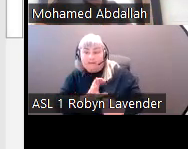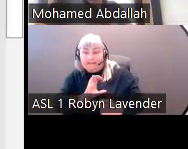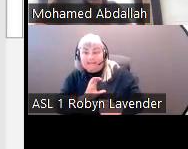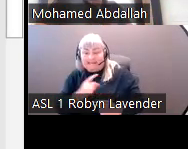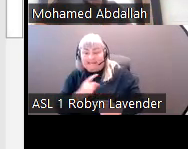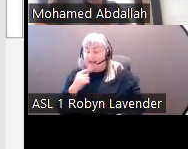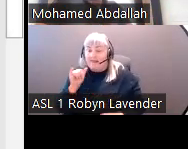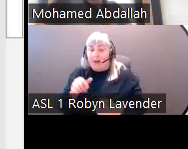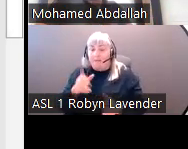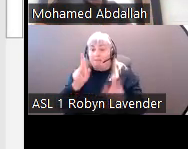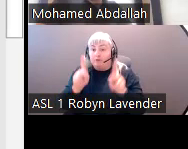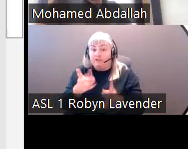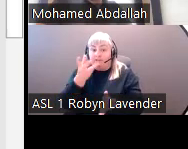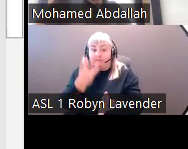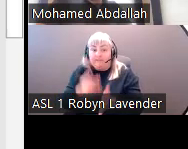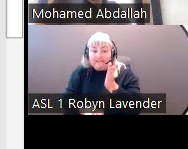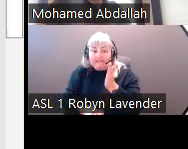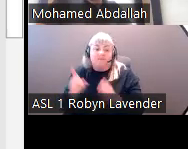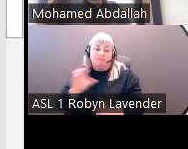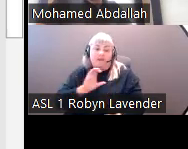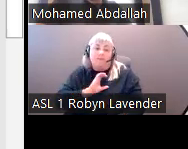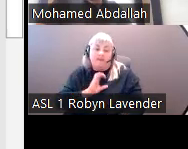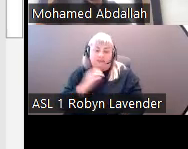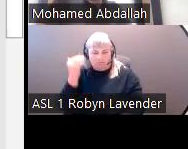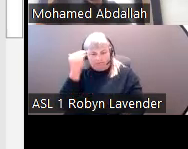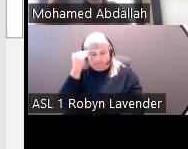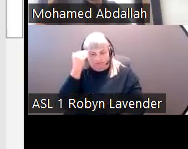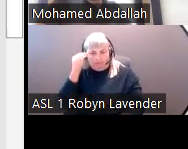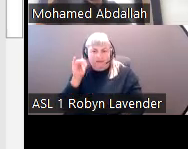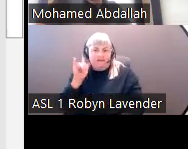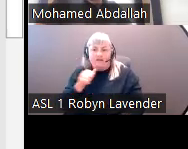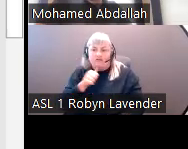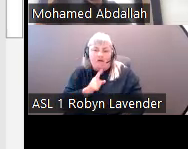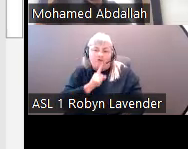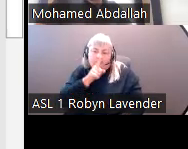that they are in our suite and are actually not a missing person. So that doesn't